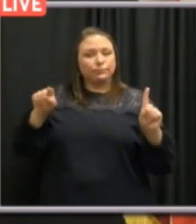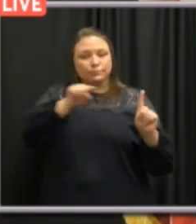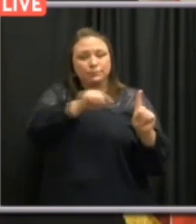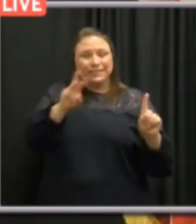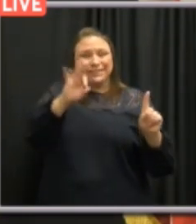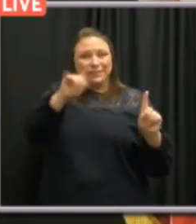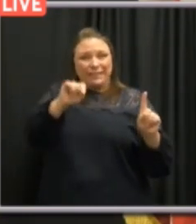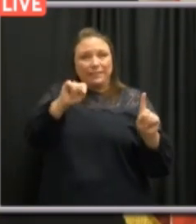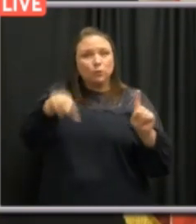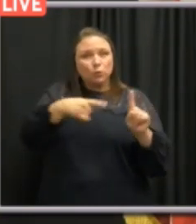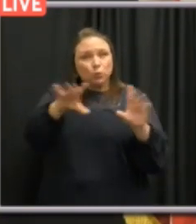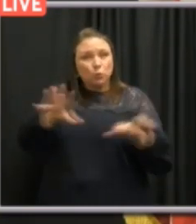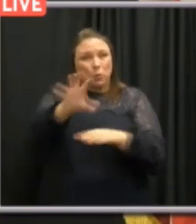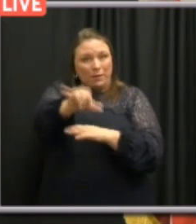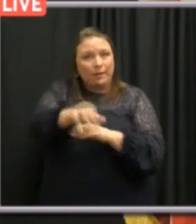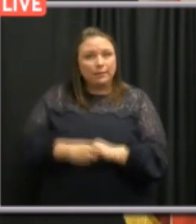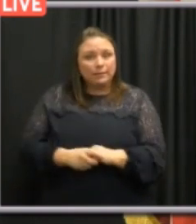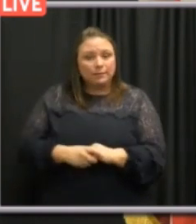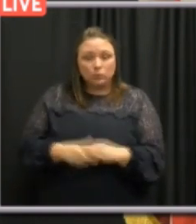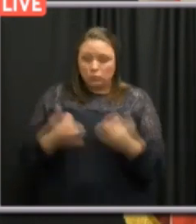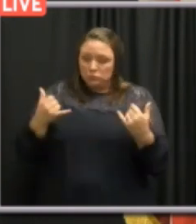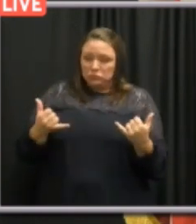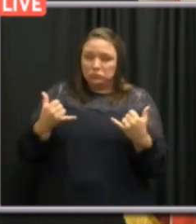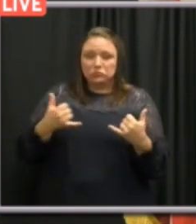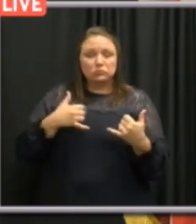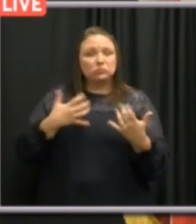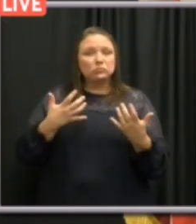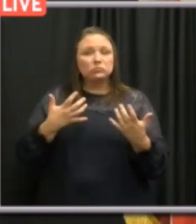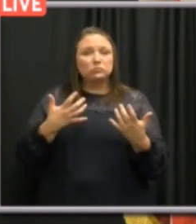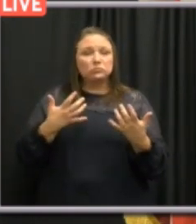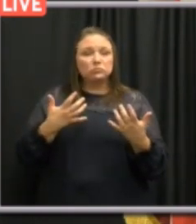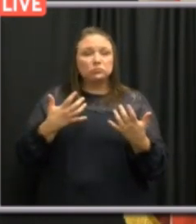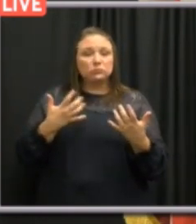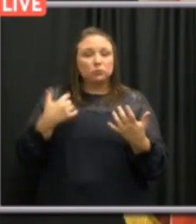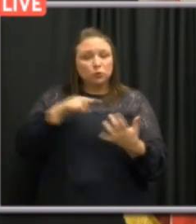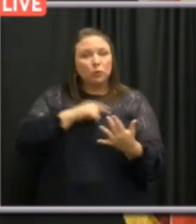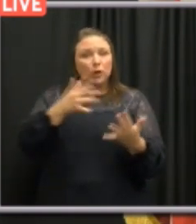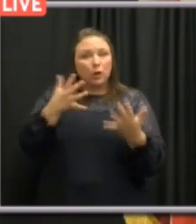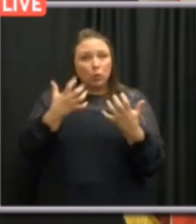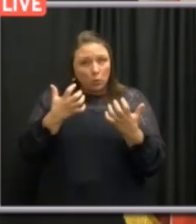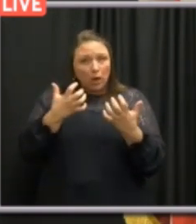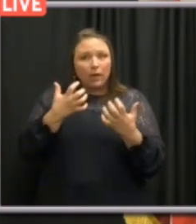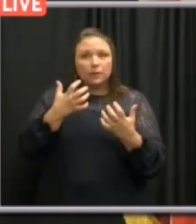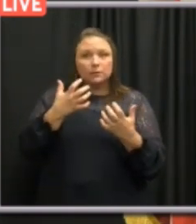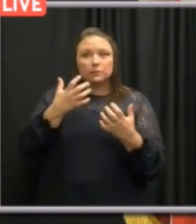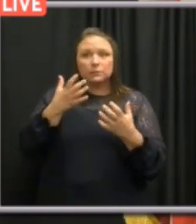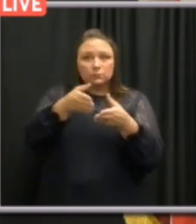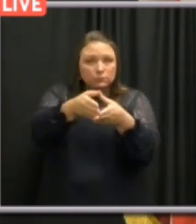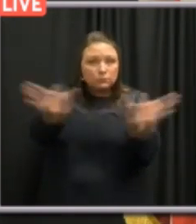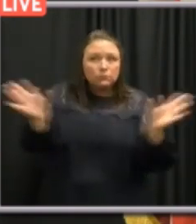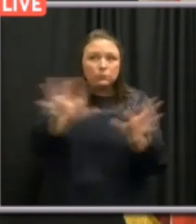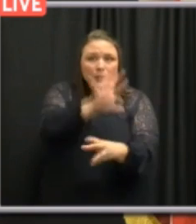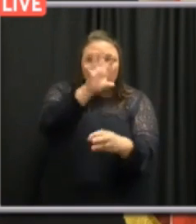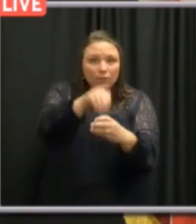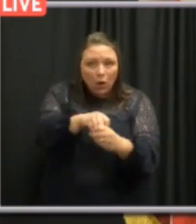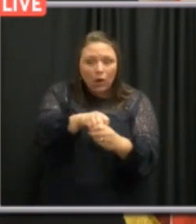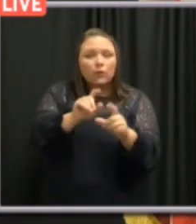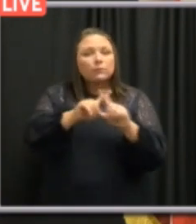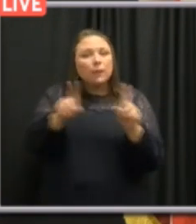rally. This is a period of time that we can't, we want public participation, but we want it